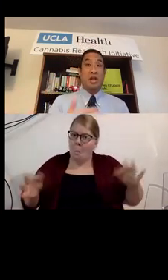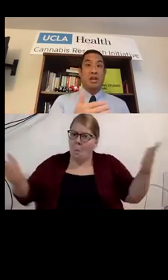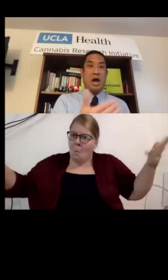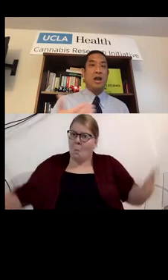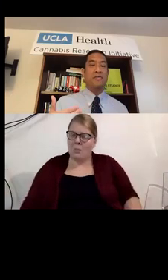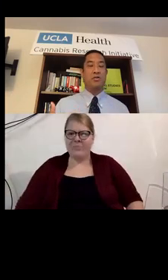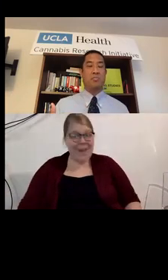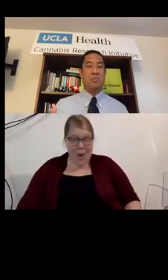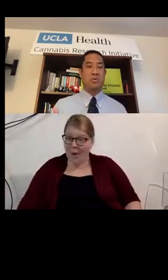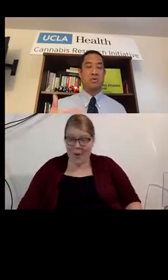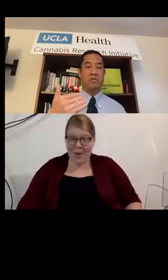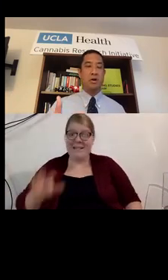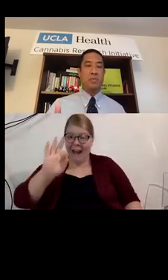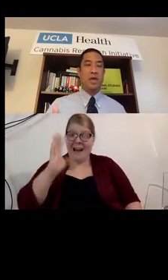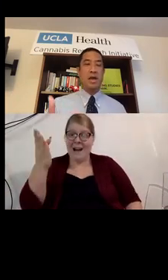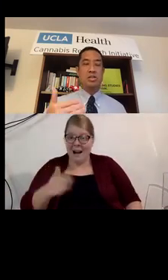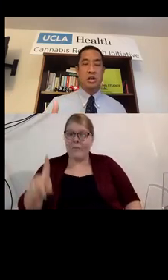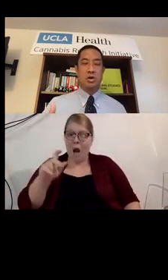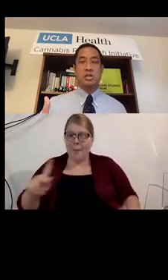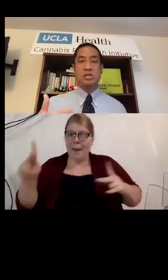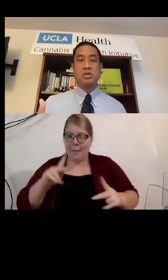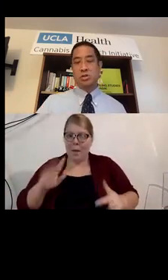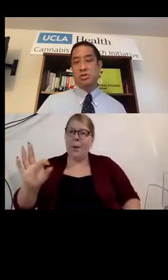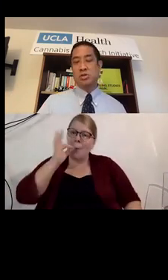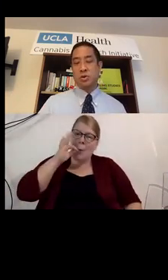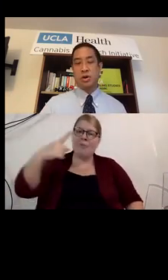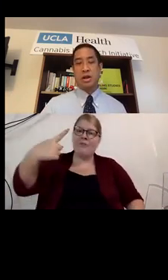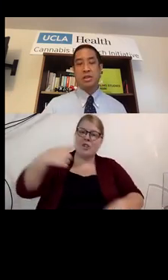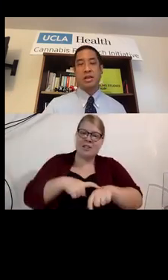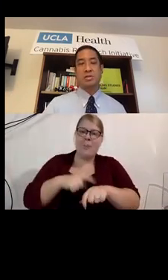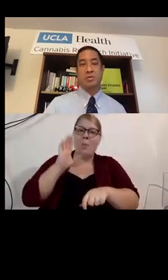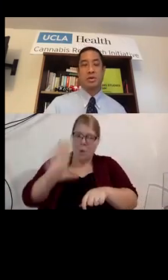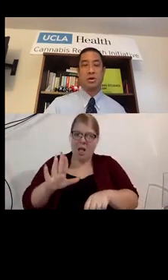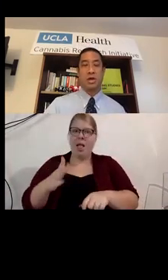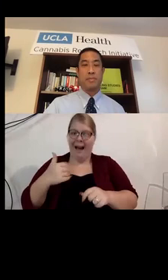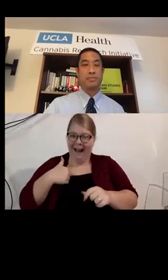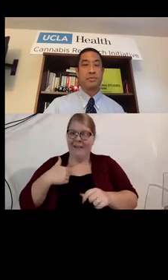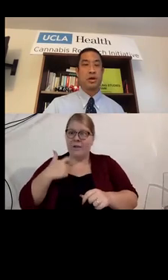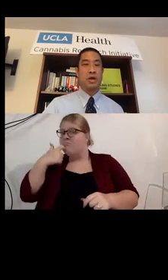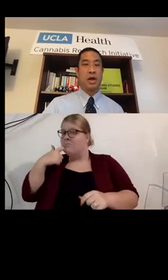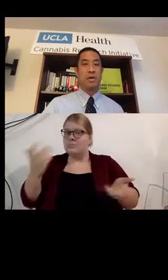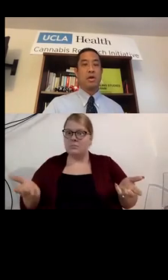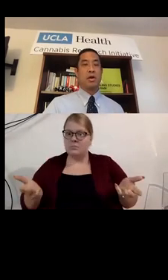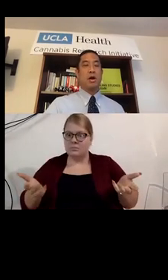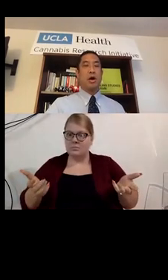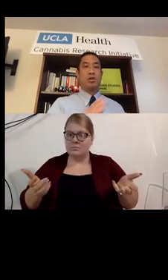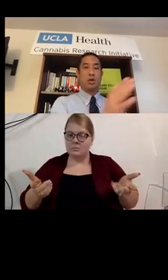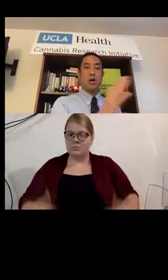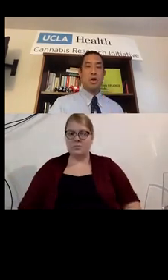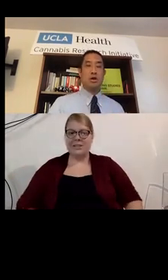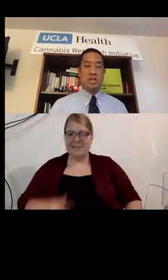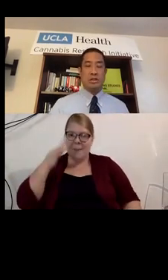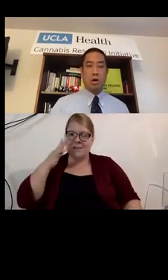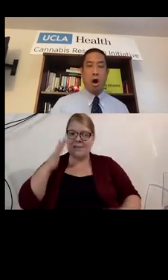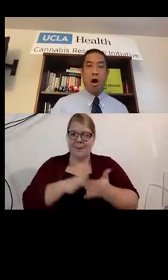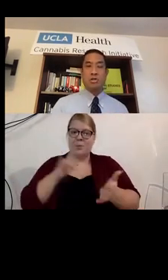No, that's 9 out of 100 people who develop a serious substance use disorder. And I think that's something we have to look at. Okay. The good